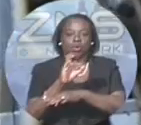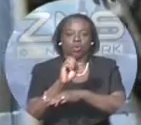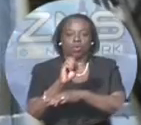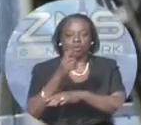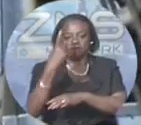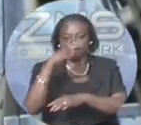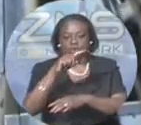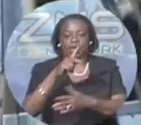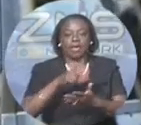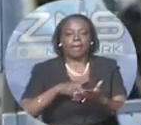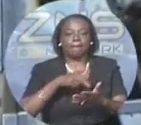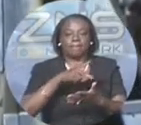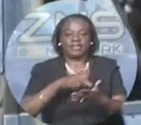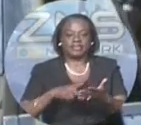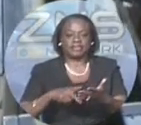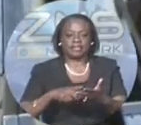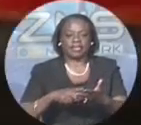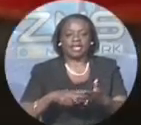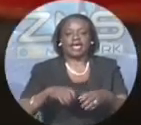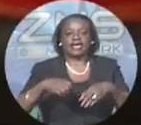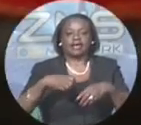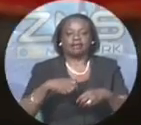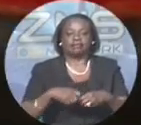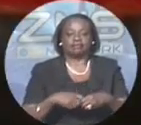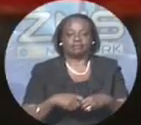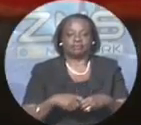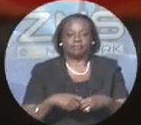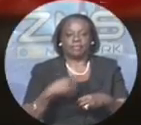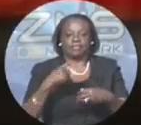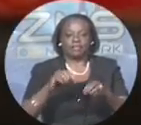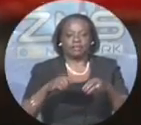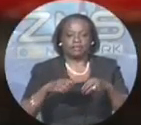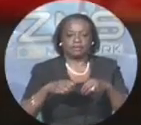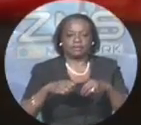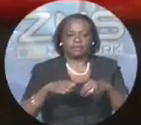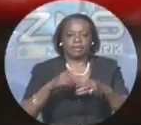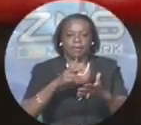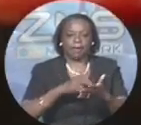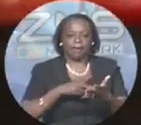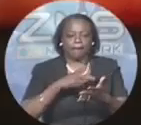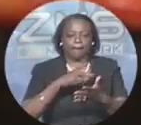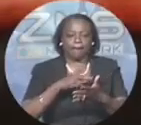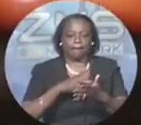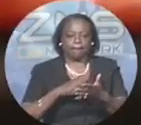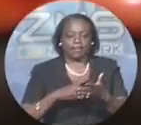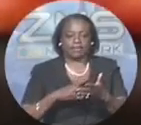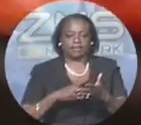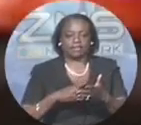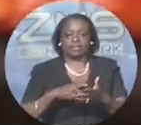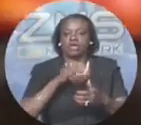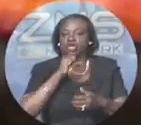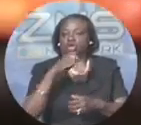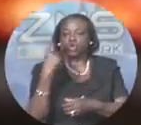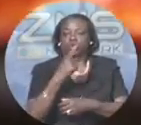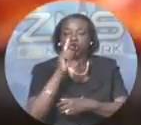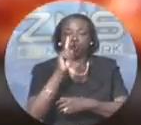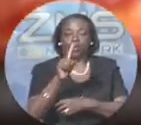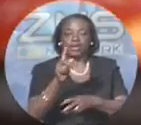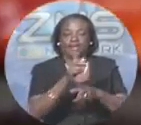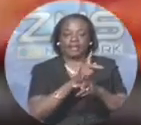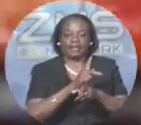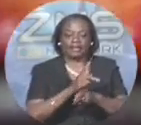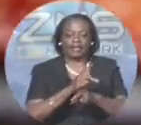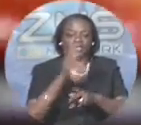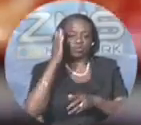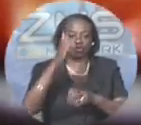sells chicken wings, garlic bread, but of course, the hot ticket item is pizza. But not just one type of pie will do for